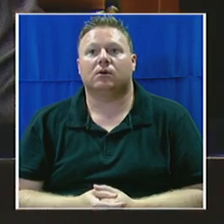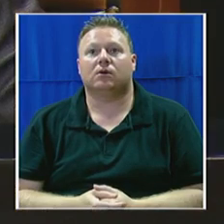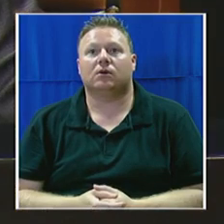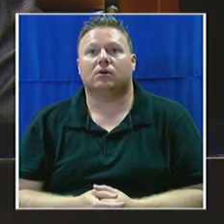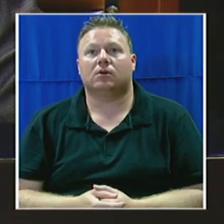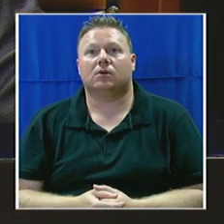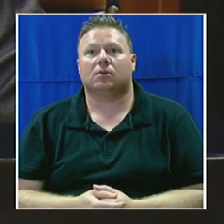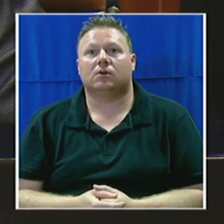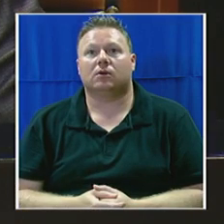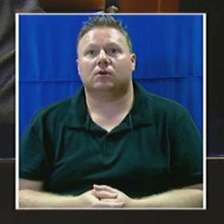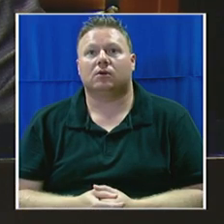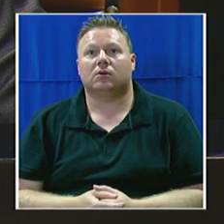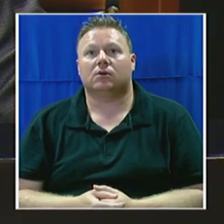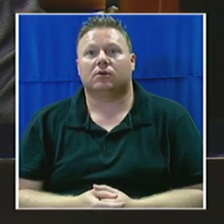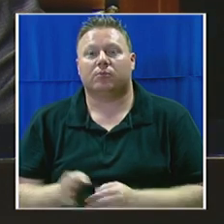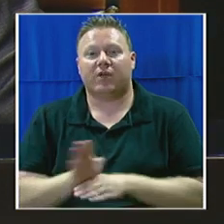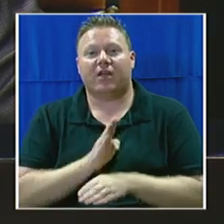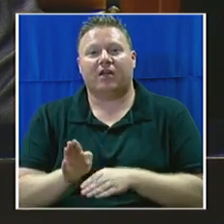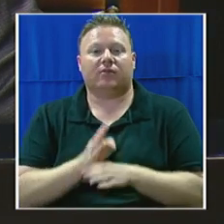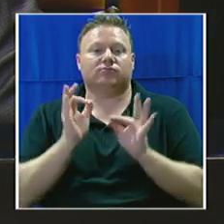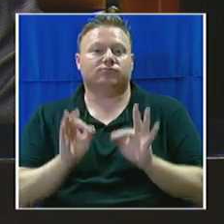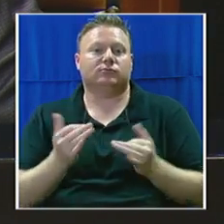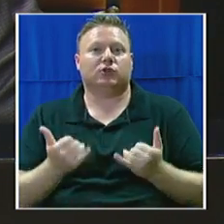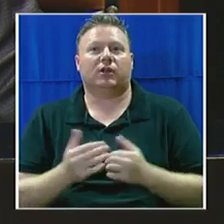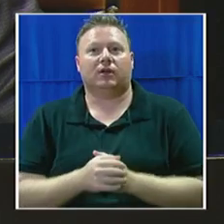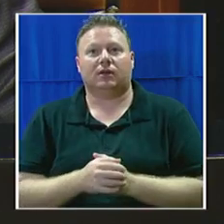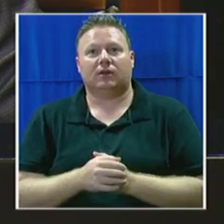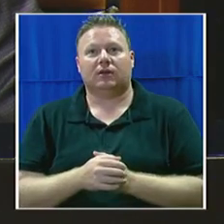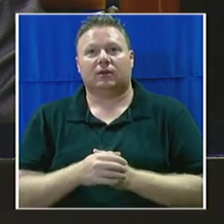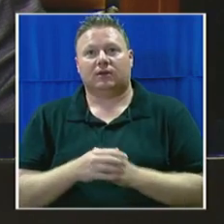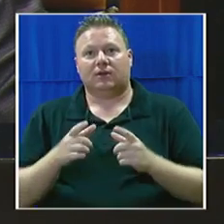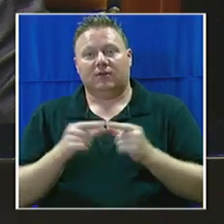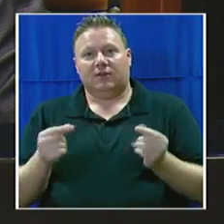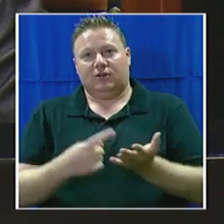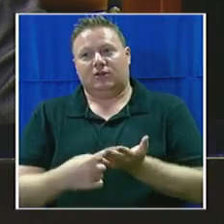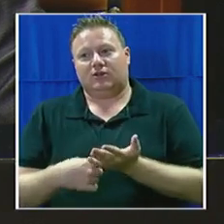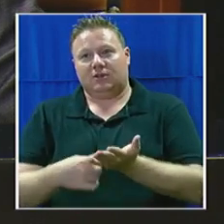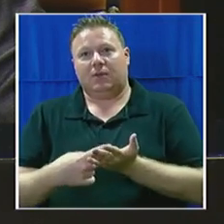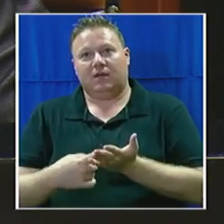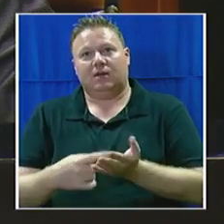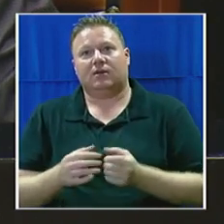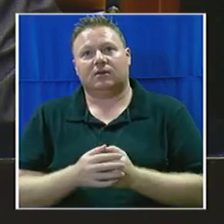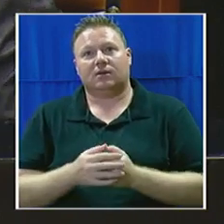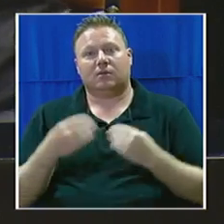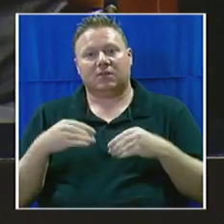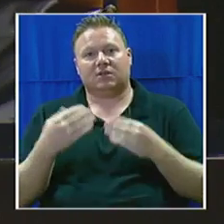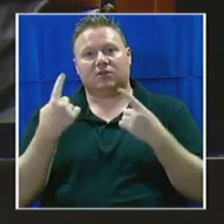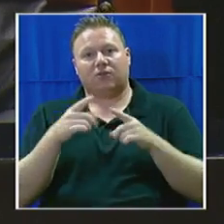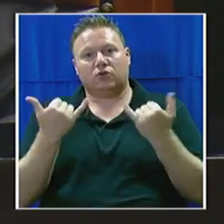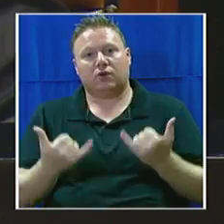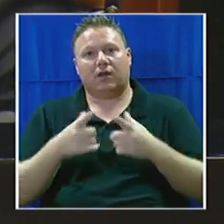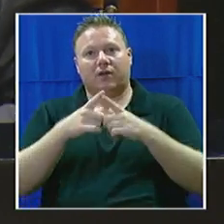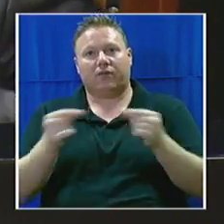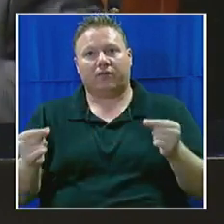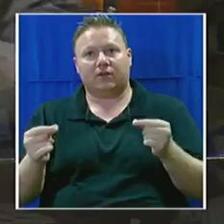we have been all well behaved today. Thank you very much. That concludes the debate of this subject and the business for the day. The